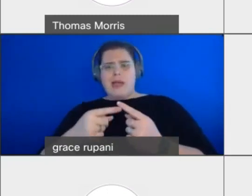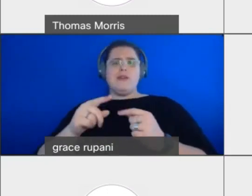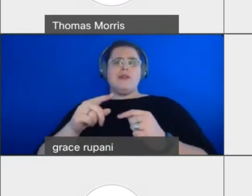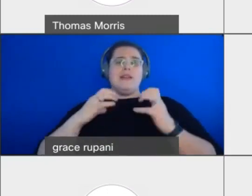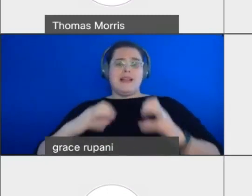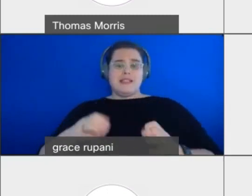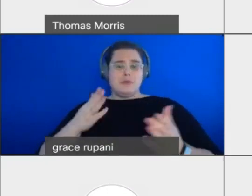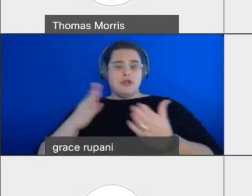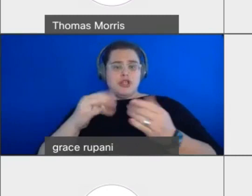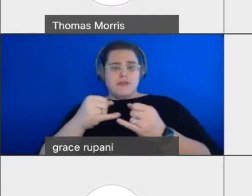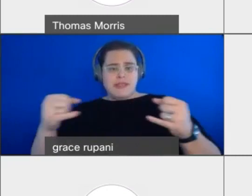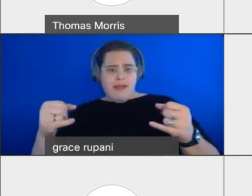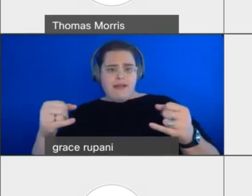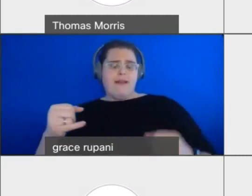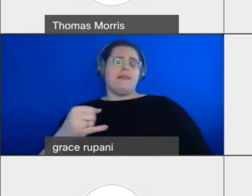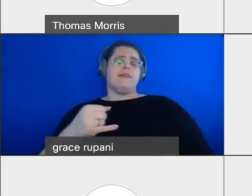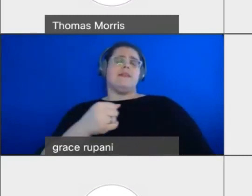don't get complaints about